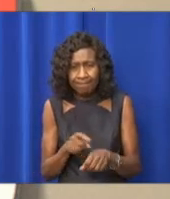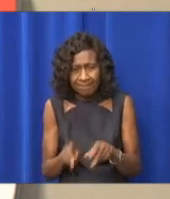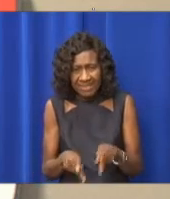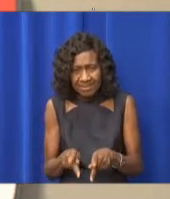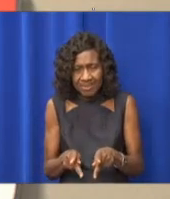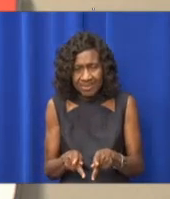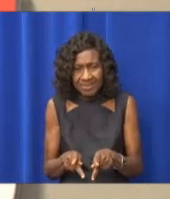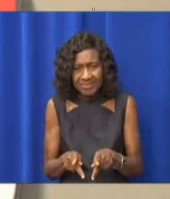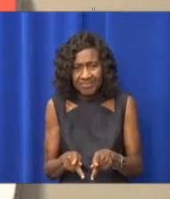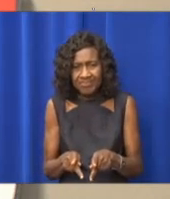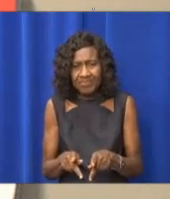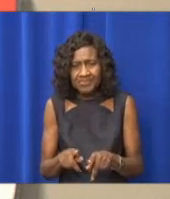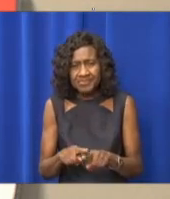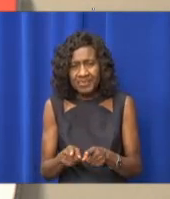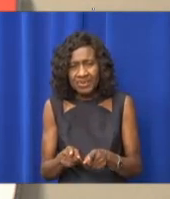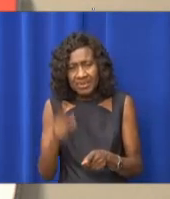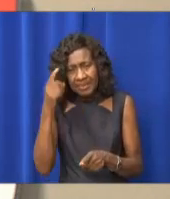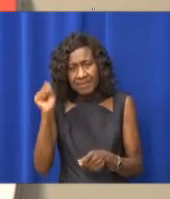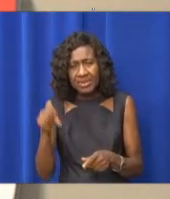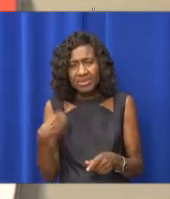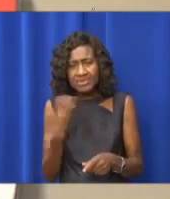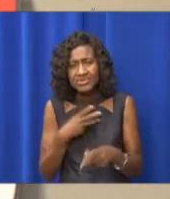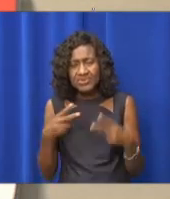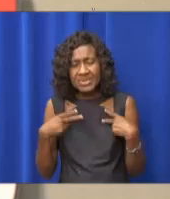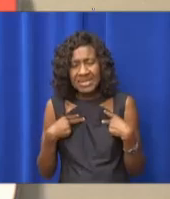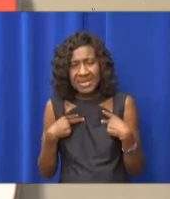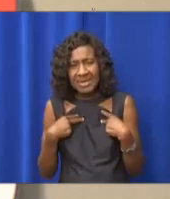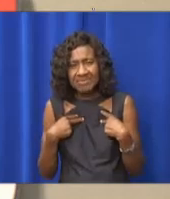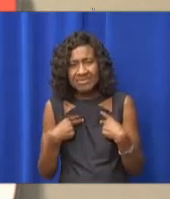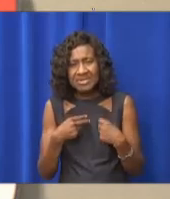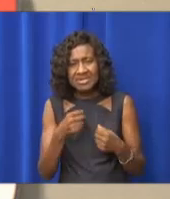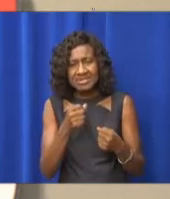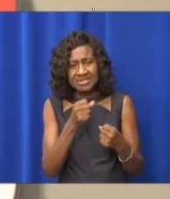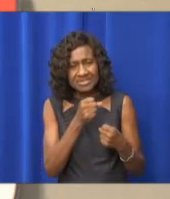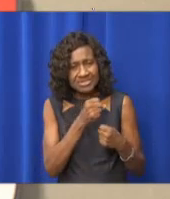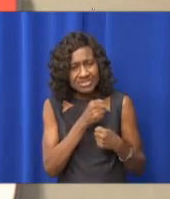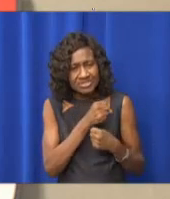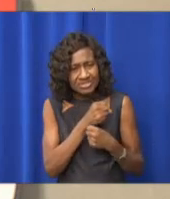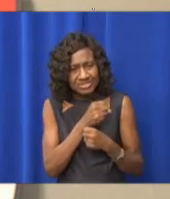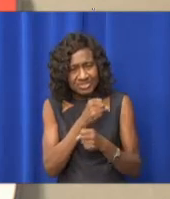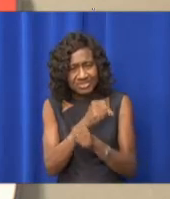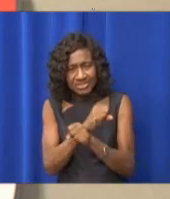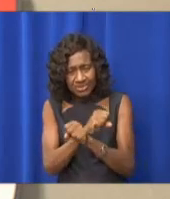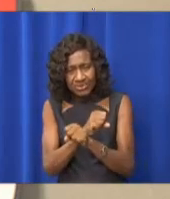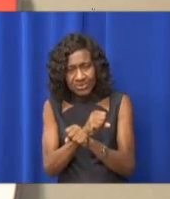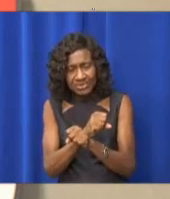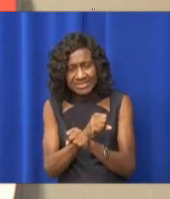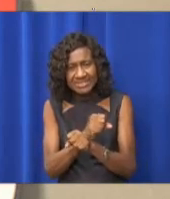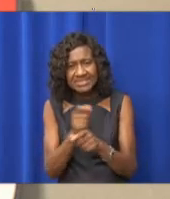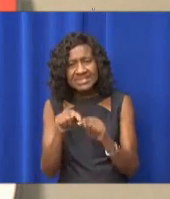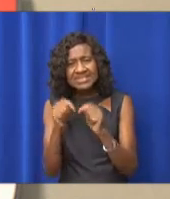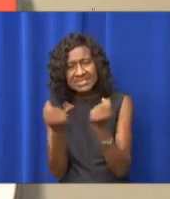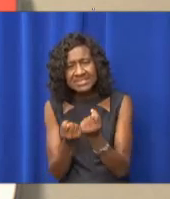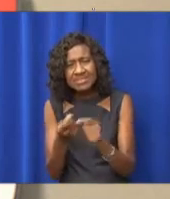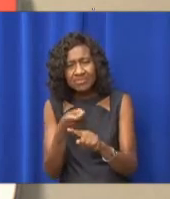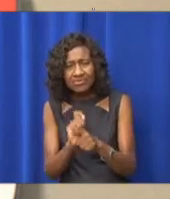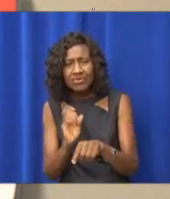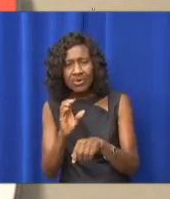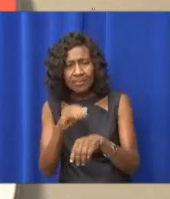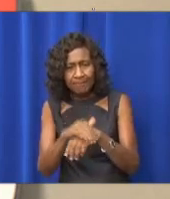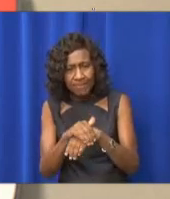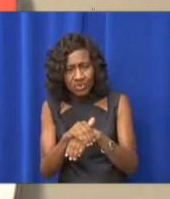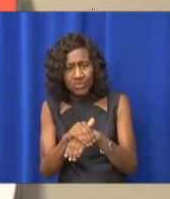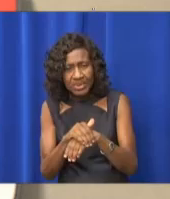Security Assistance Team from the UK Ministry of Defence here with us that we're able to make that progress. And